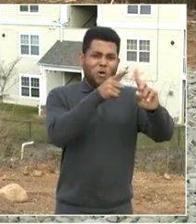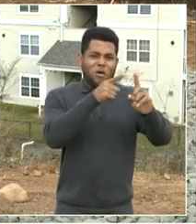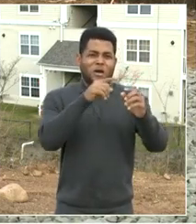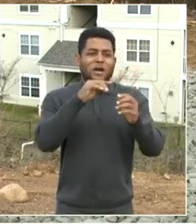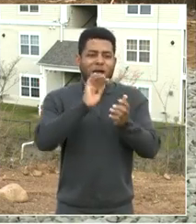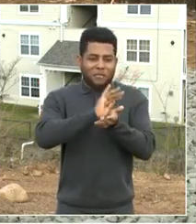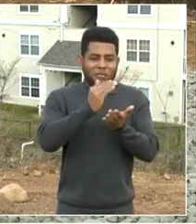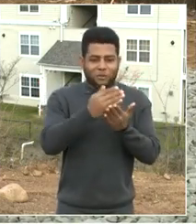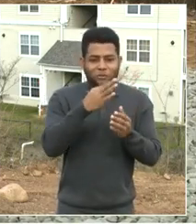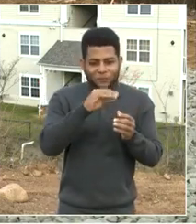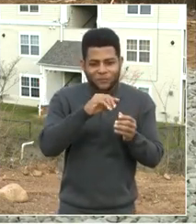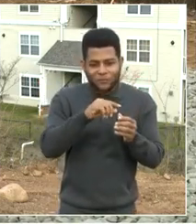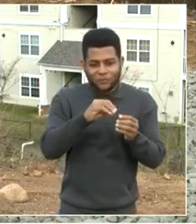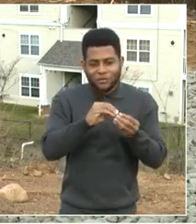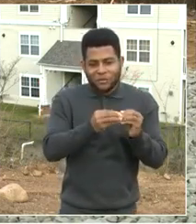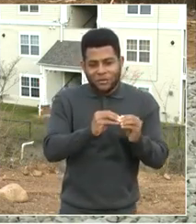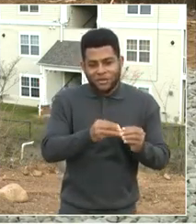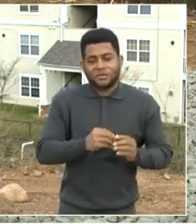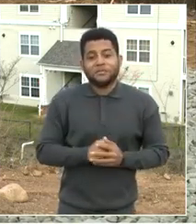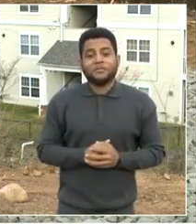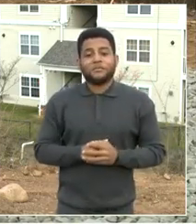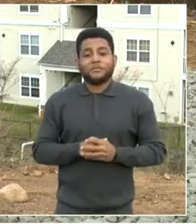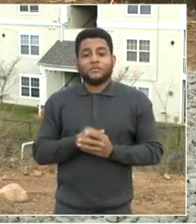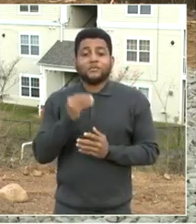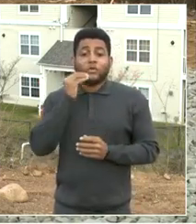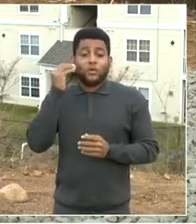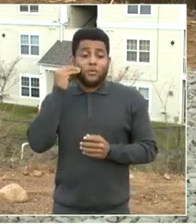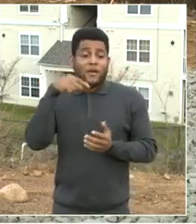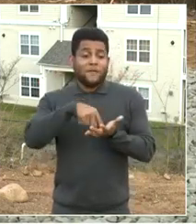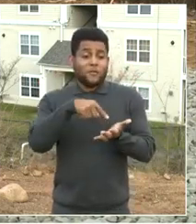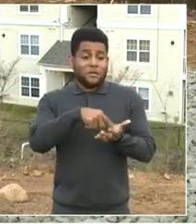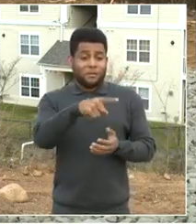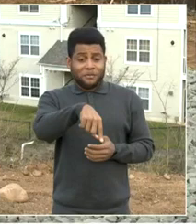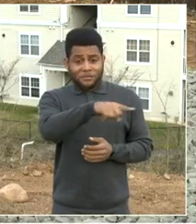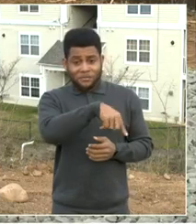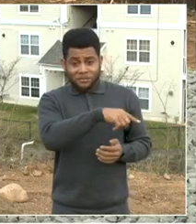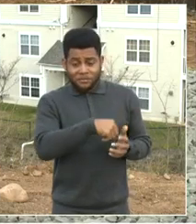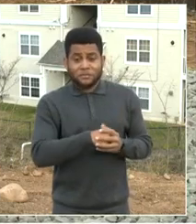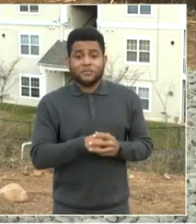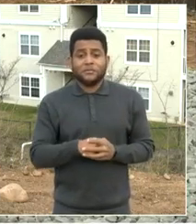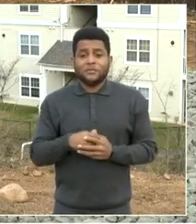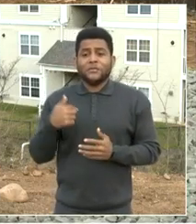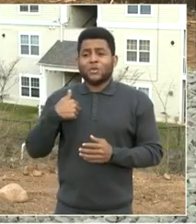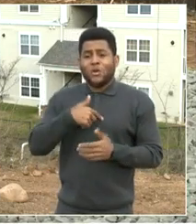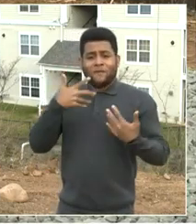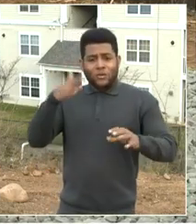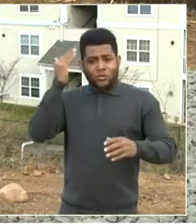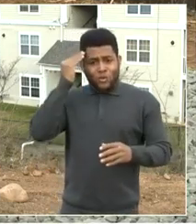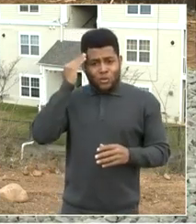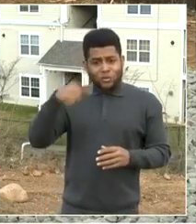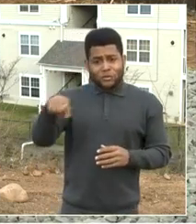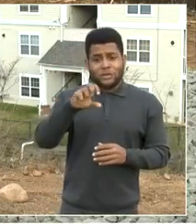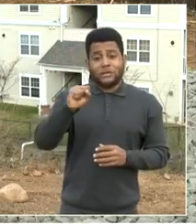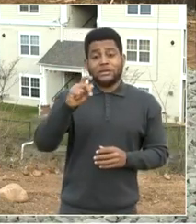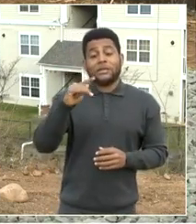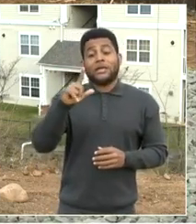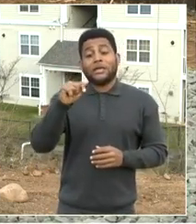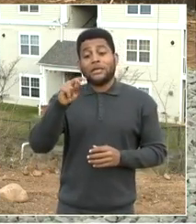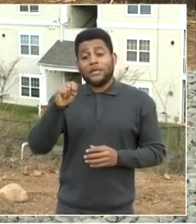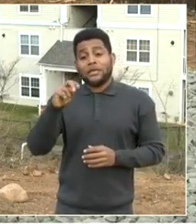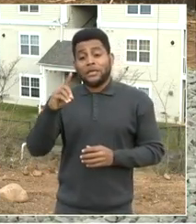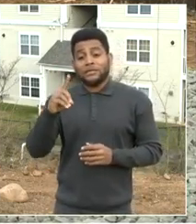me that they've been at Skyland for about as long as the city has. In the late 90s and early 2000s, they